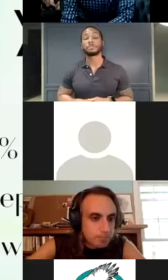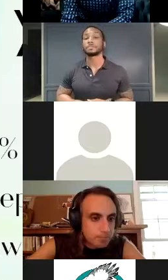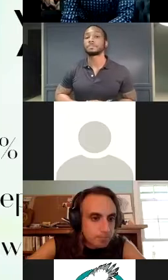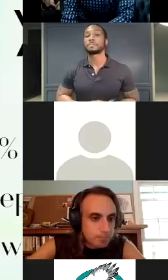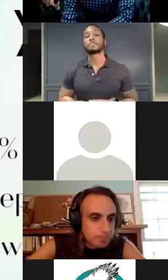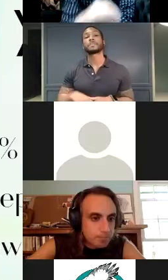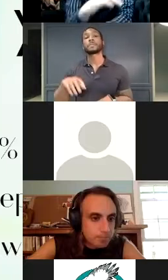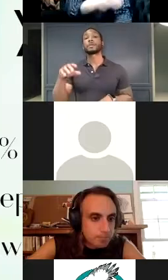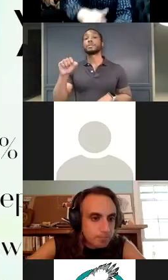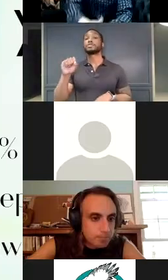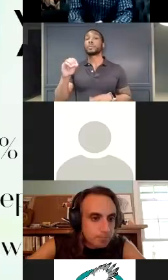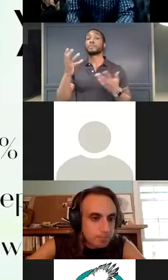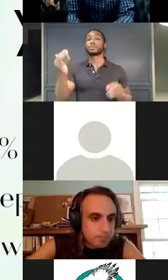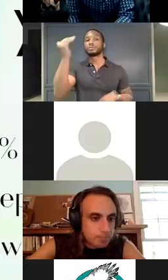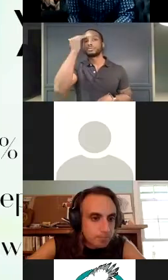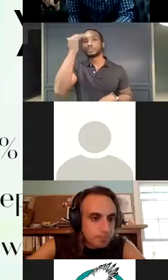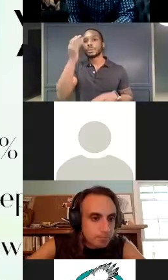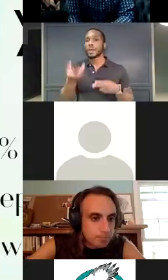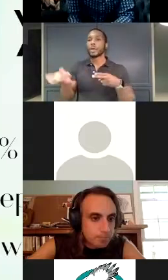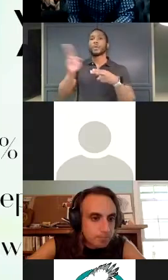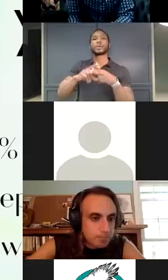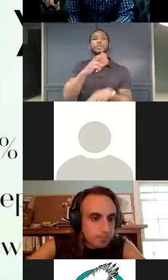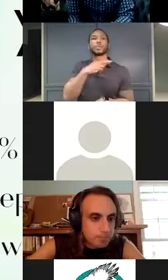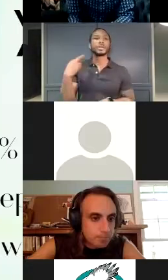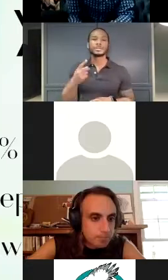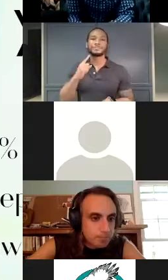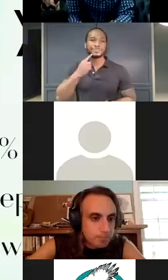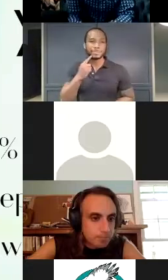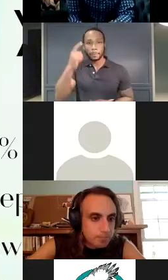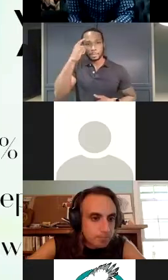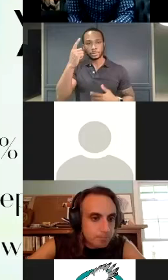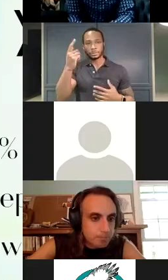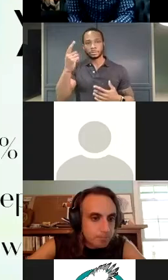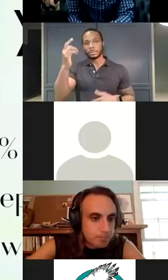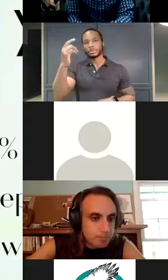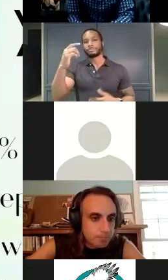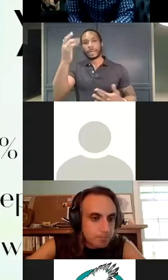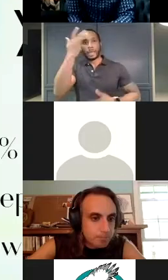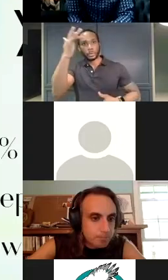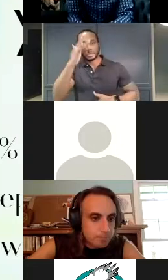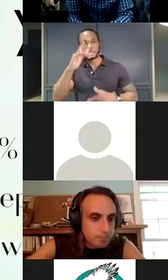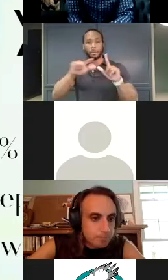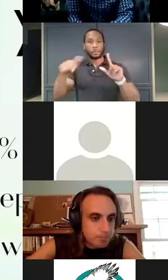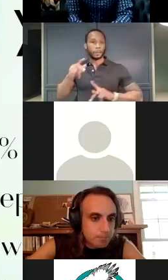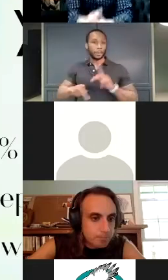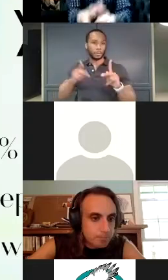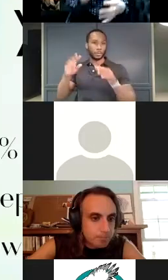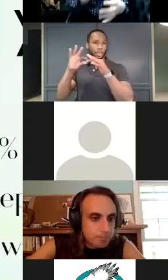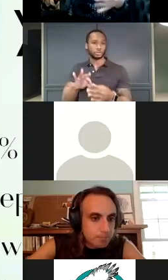So we know that there's increased risk of severe mental illness among LGBTQ people associated with discrimination.